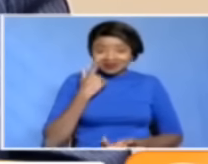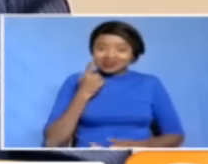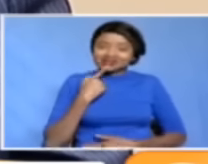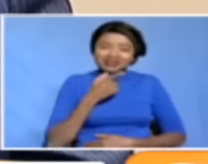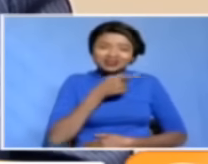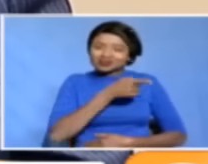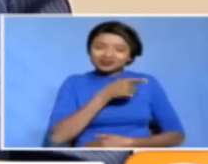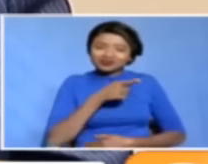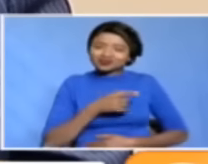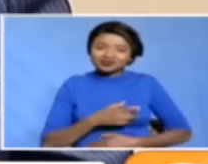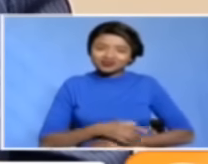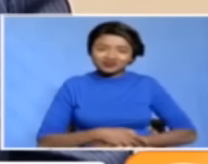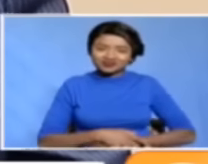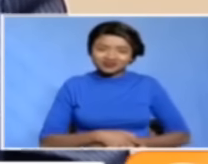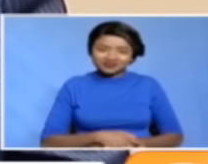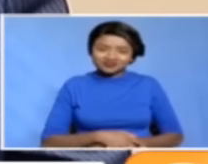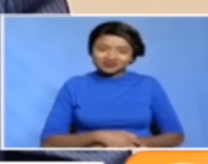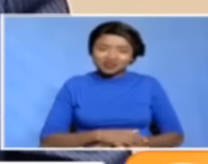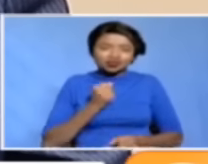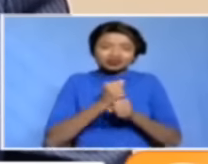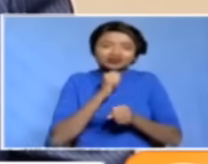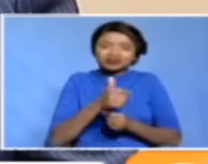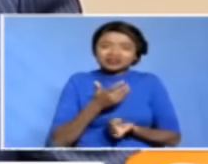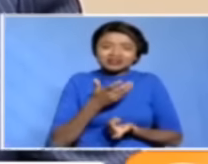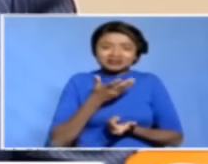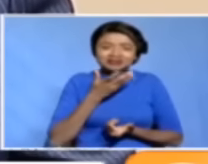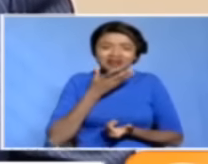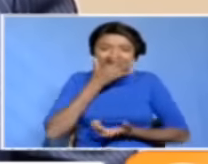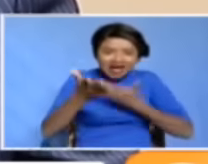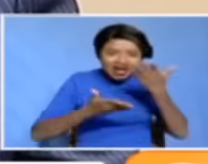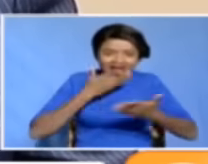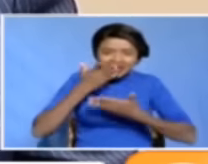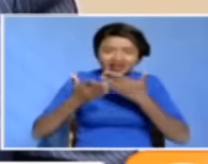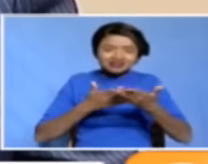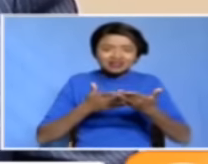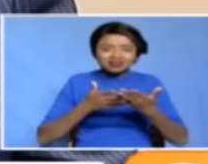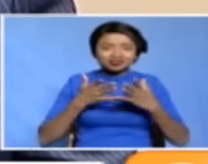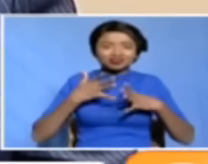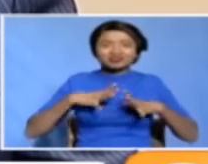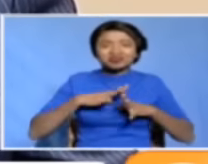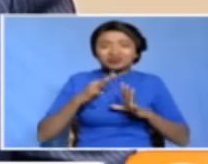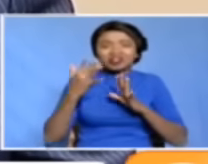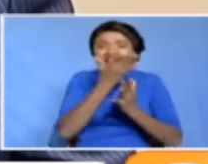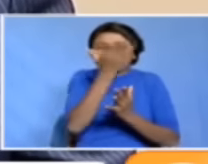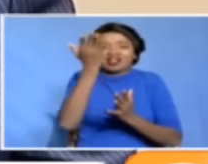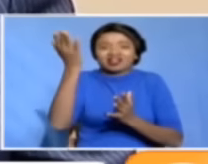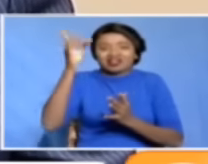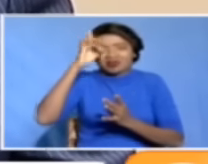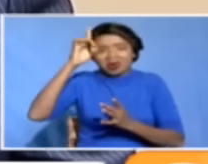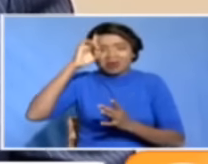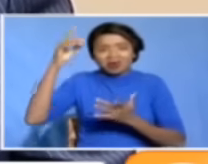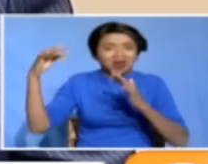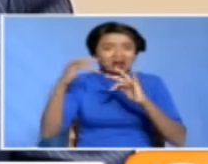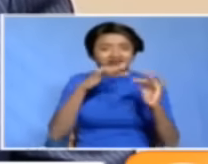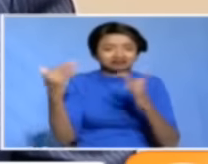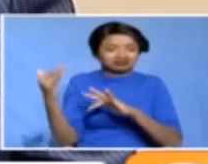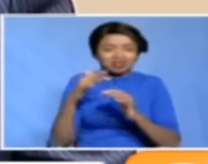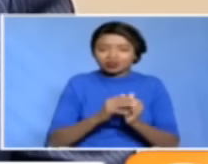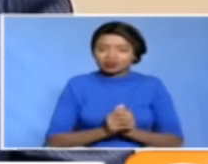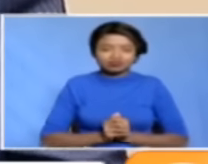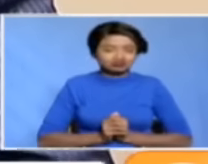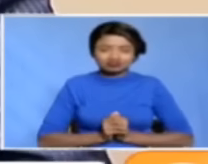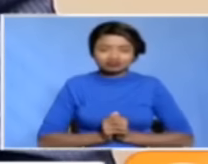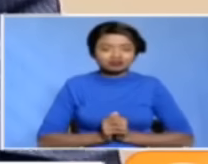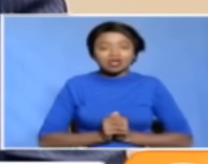don't respond to pedestrian arguments, because you know, you only respond to what